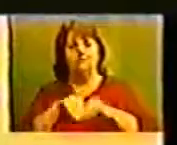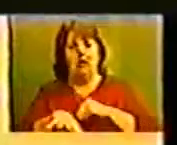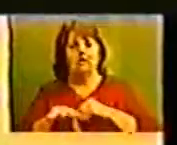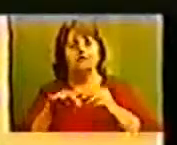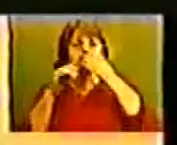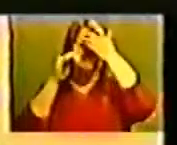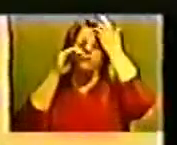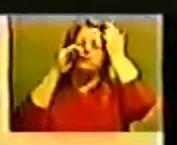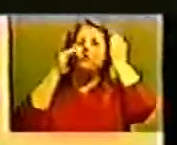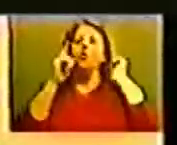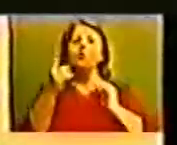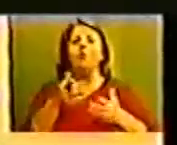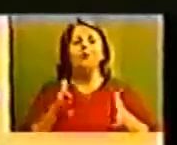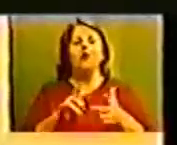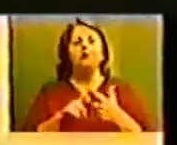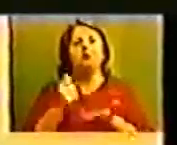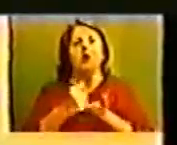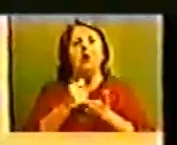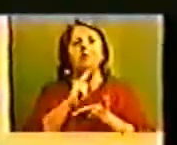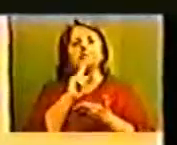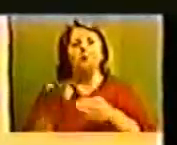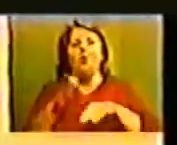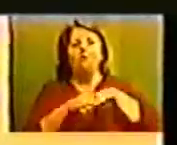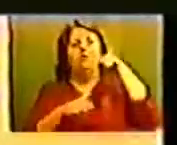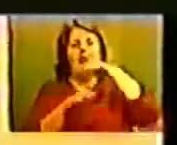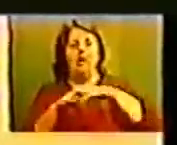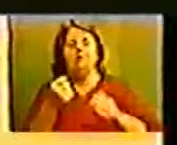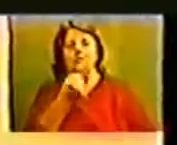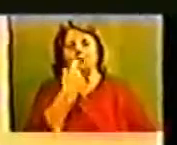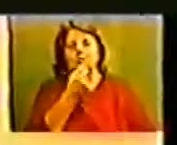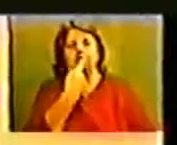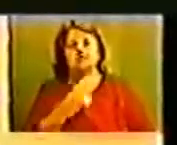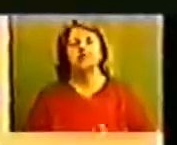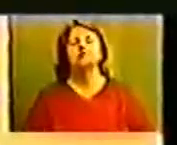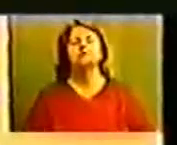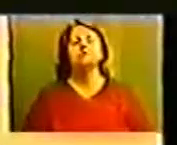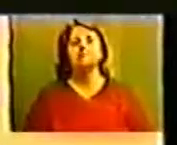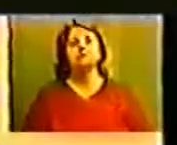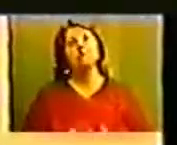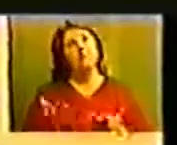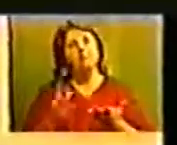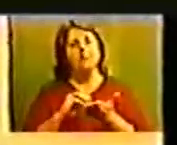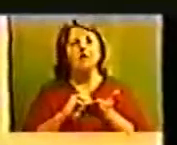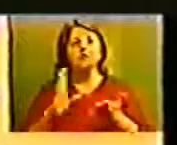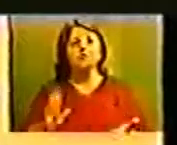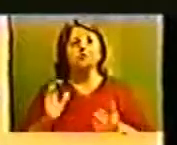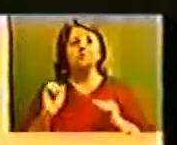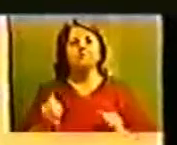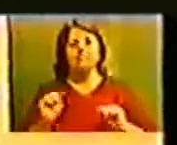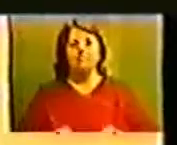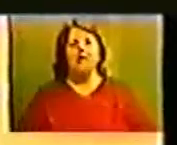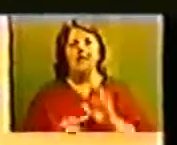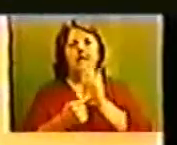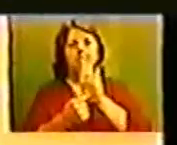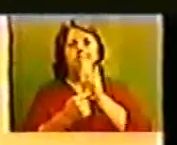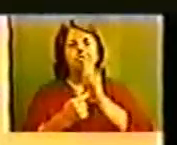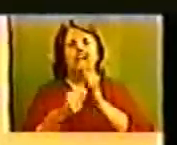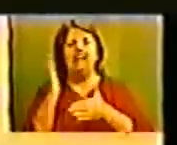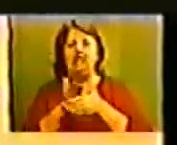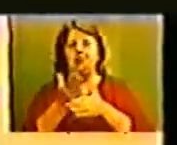So one way to help with that is to overlap the dosages. The student makes demonstrate